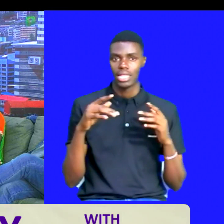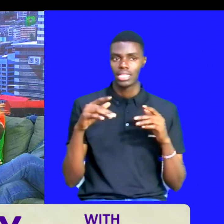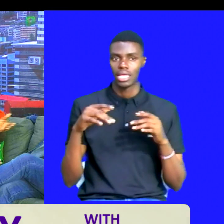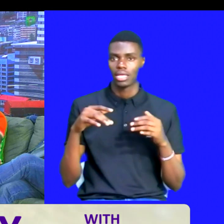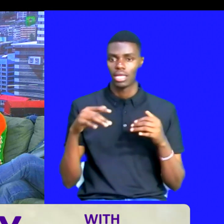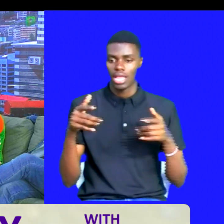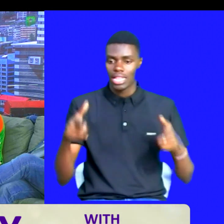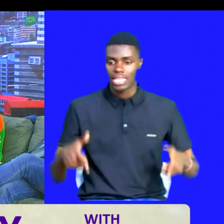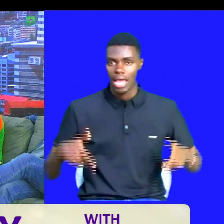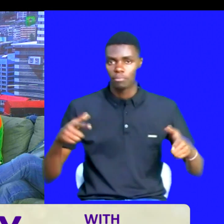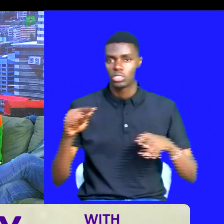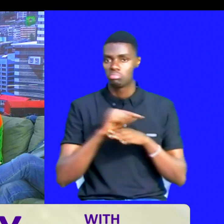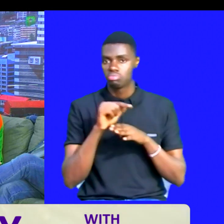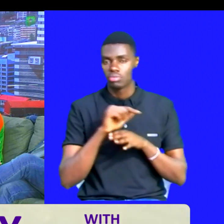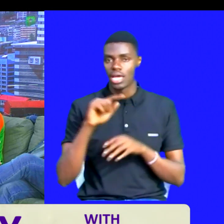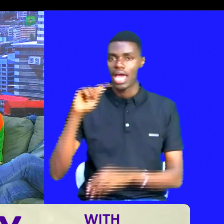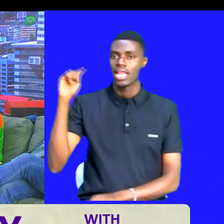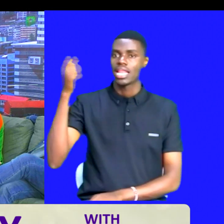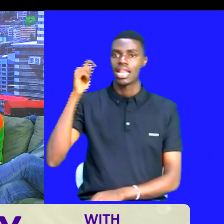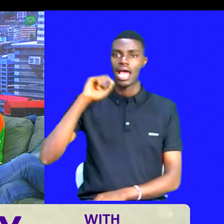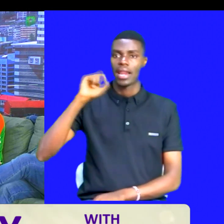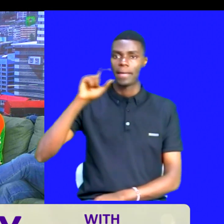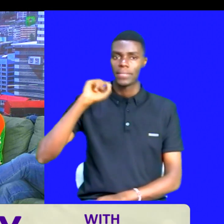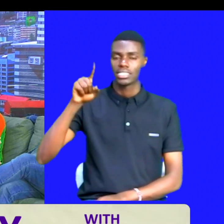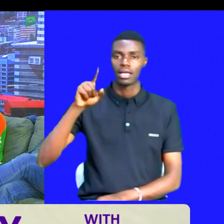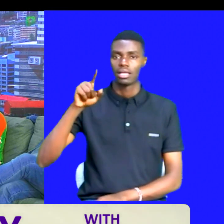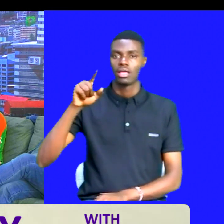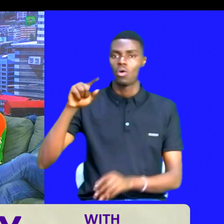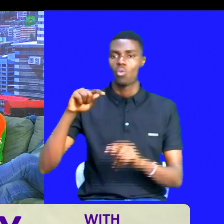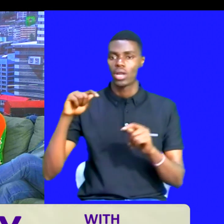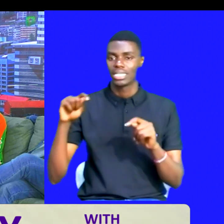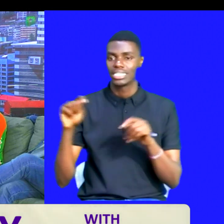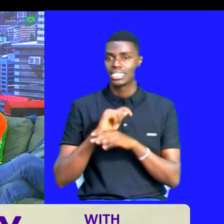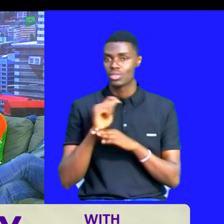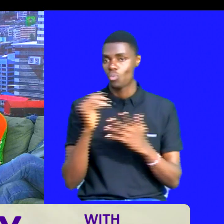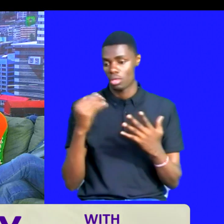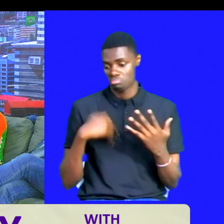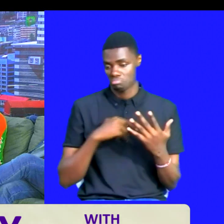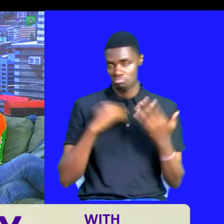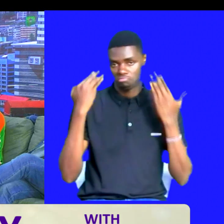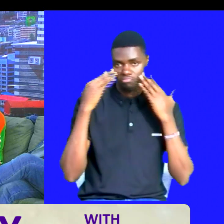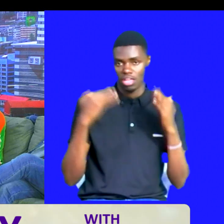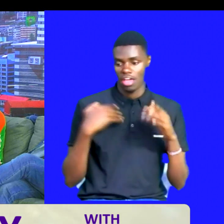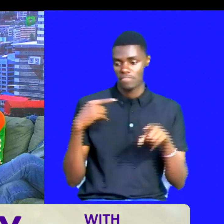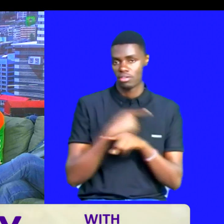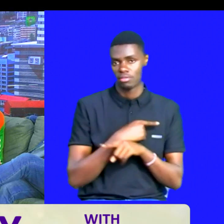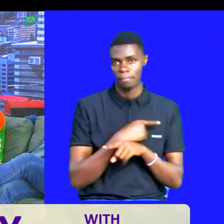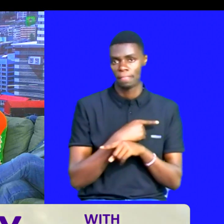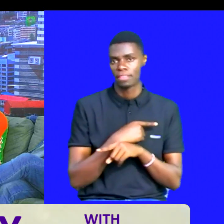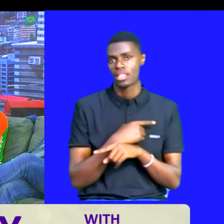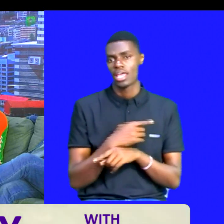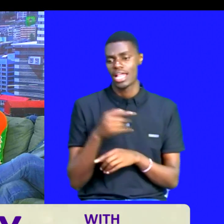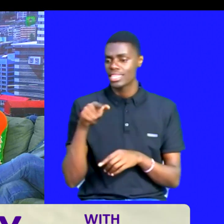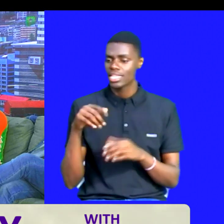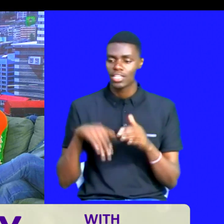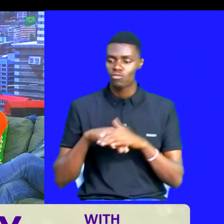where the Aram stars are training. Yes. So that's the much different. We need this to be like, it's